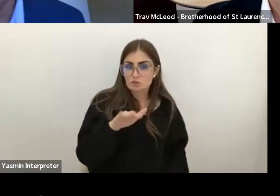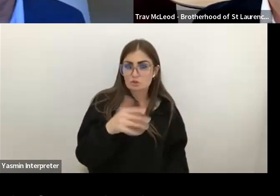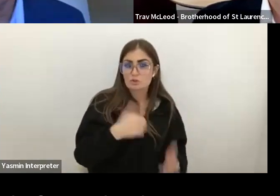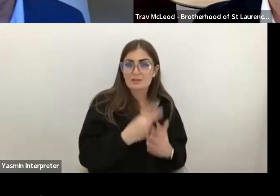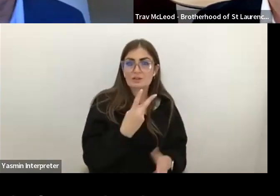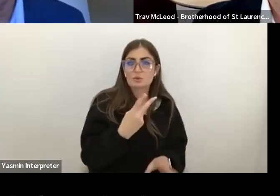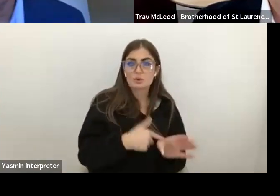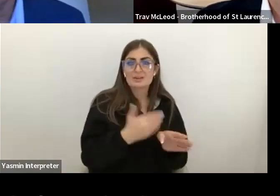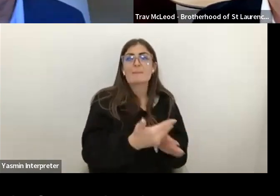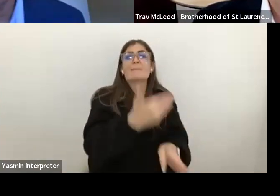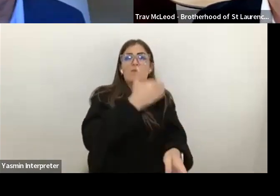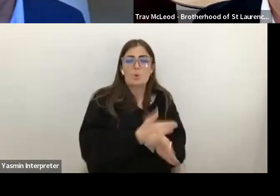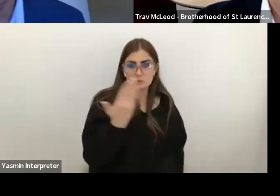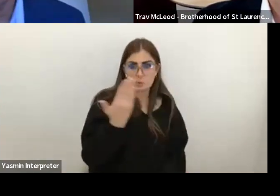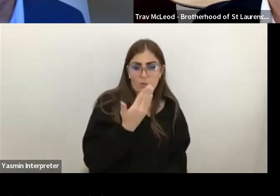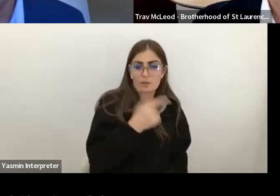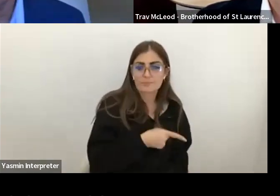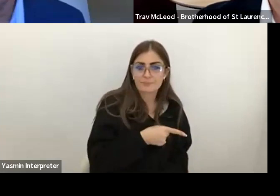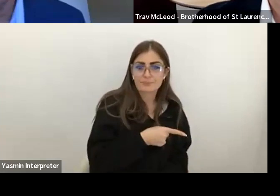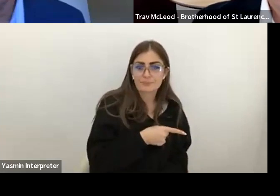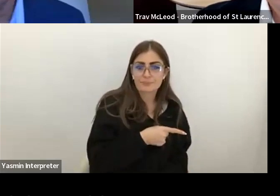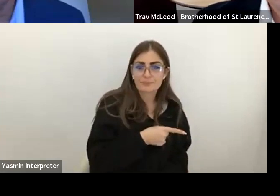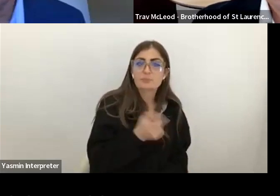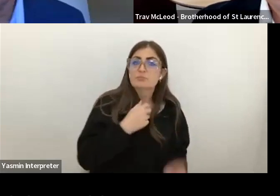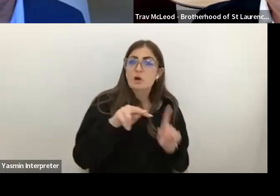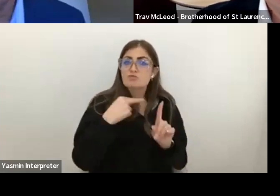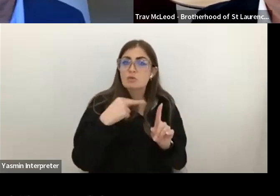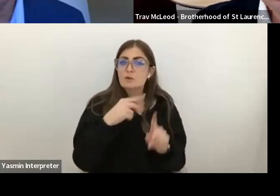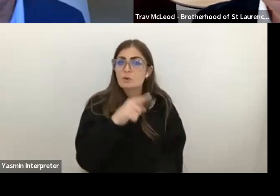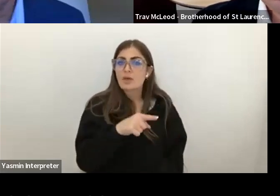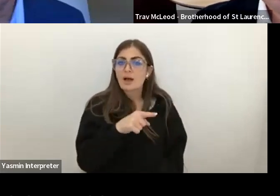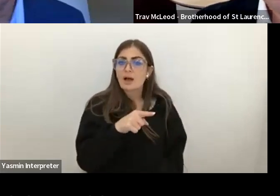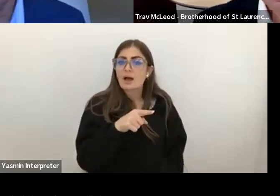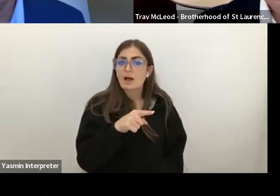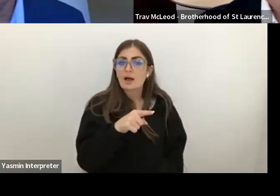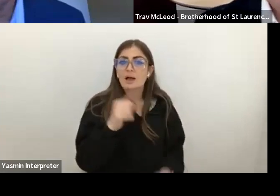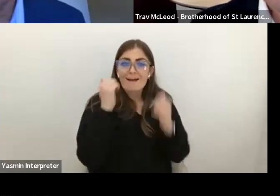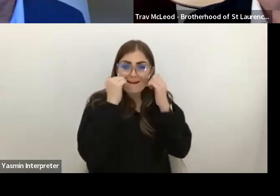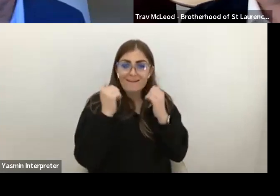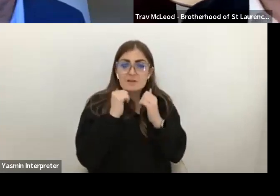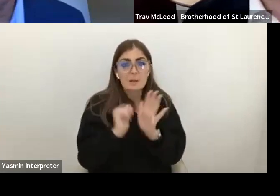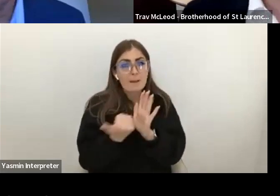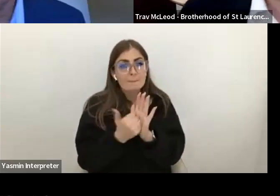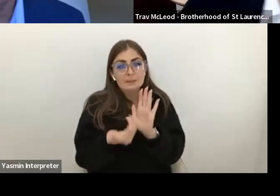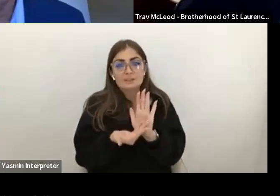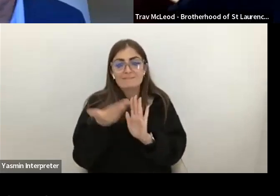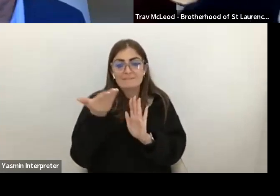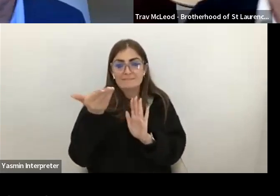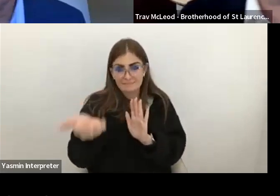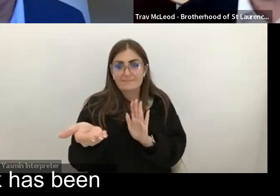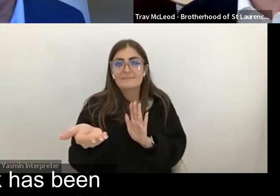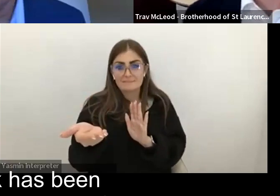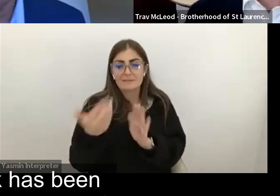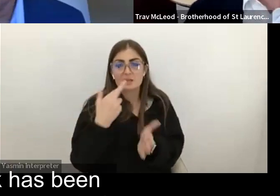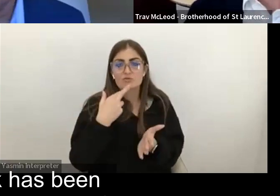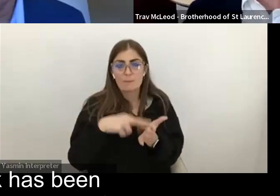2 years before school, and we reviewed that evidence and published that in a report